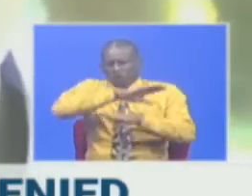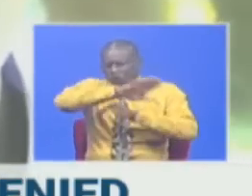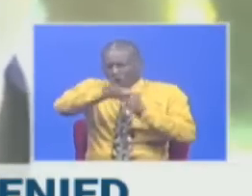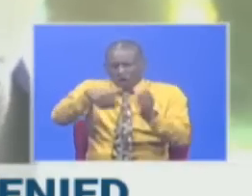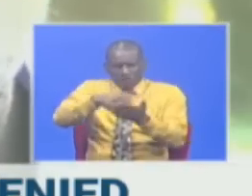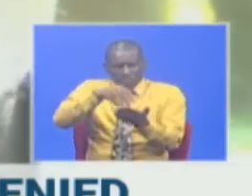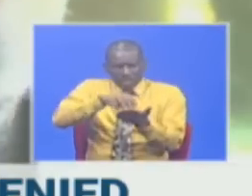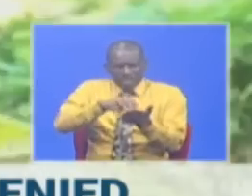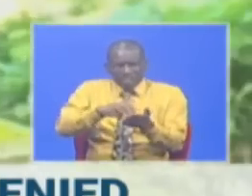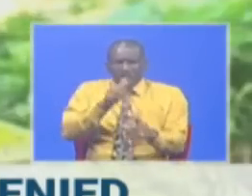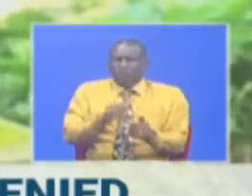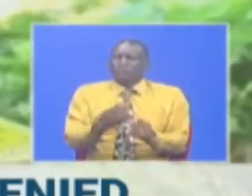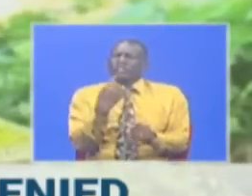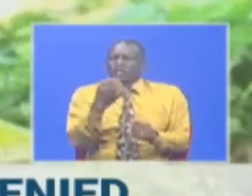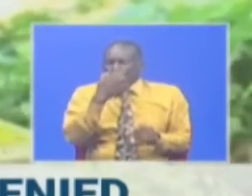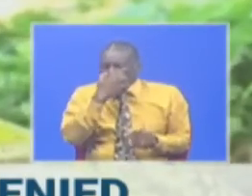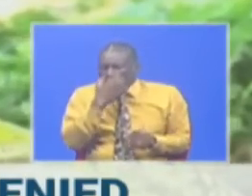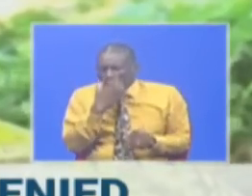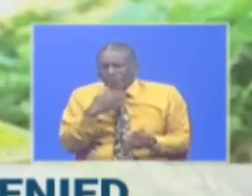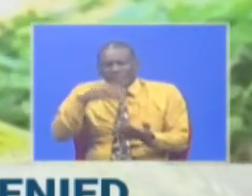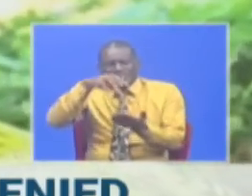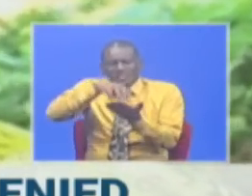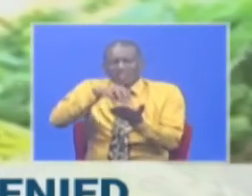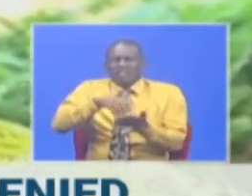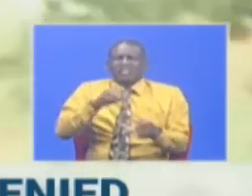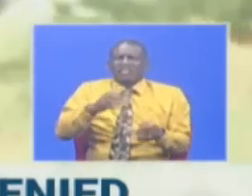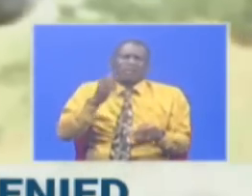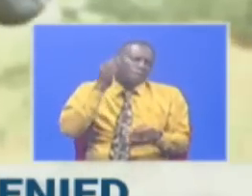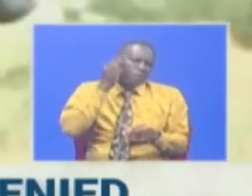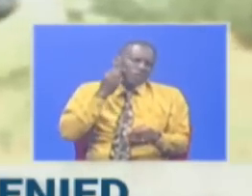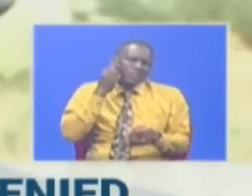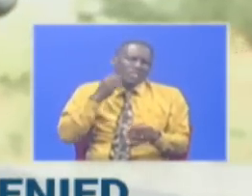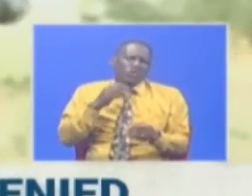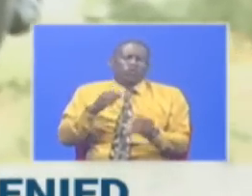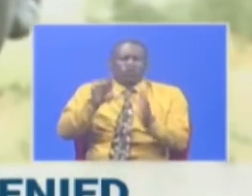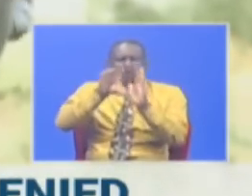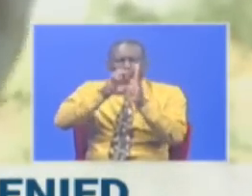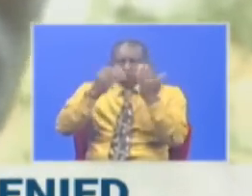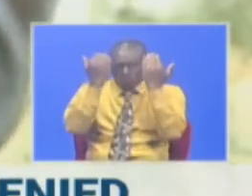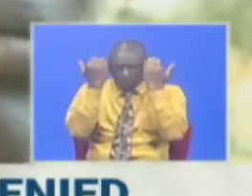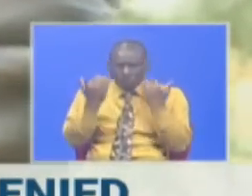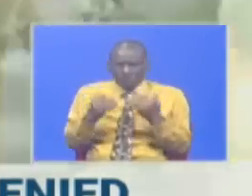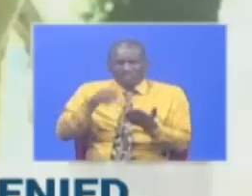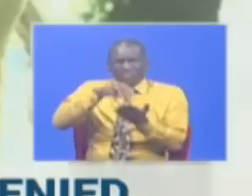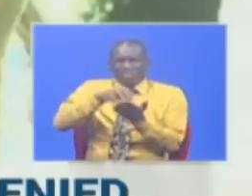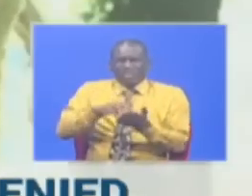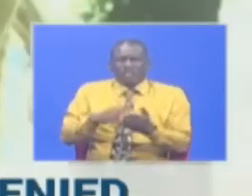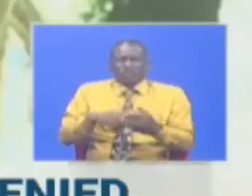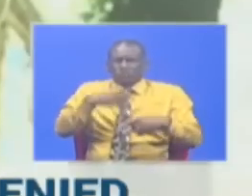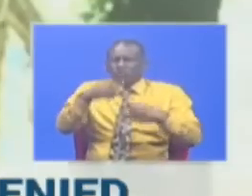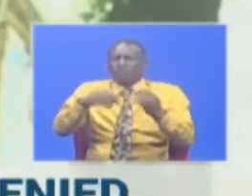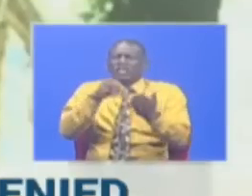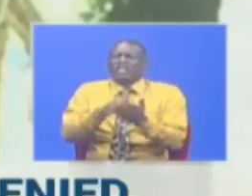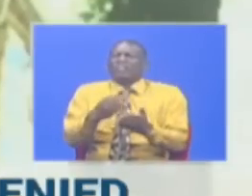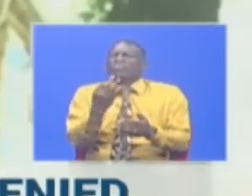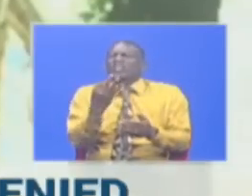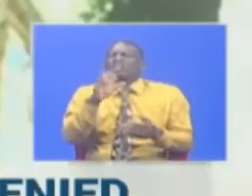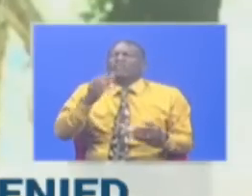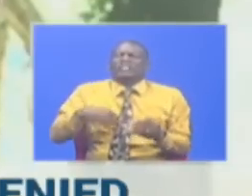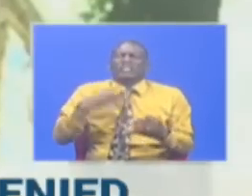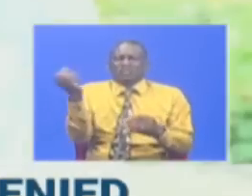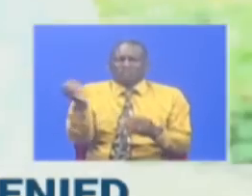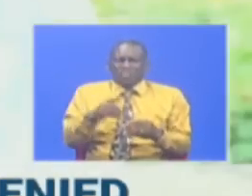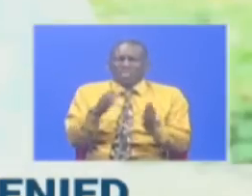is among the oldest at the Maseno Law Courts Registry. The case is set for hearing again on 31st of next month, and Kidera